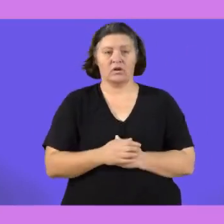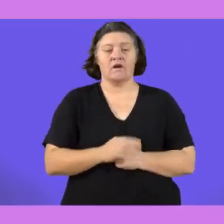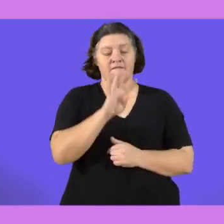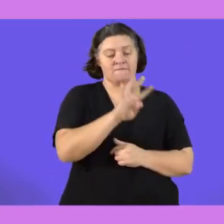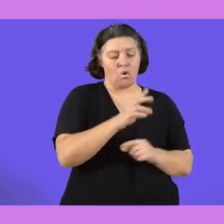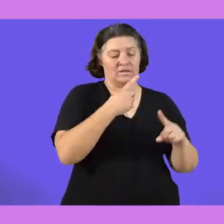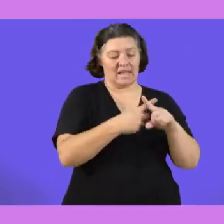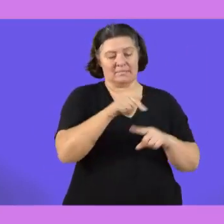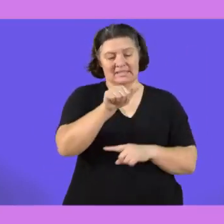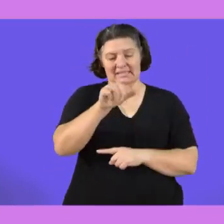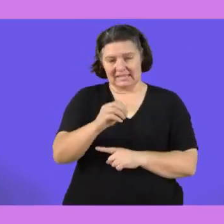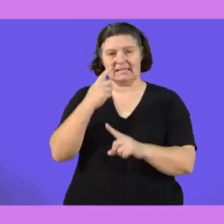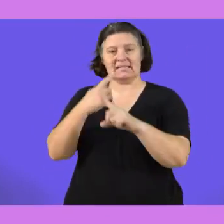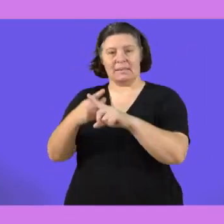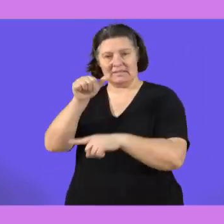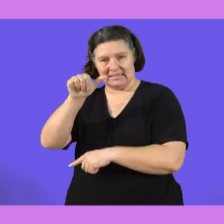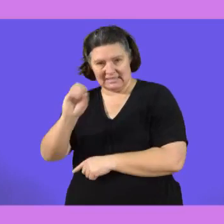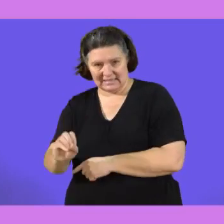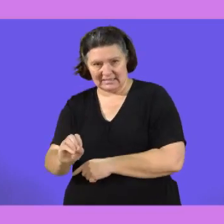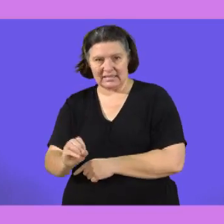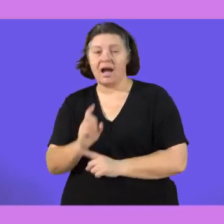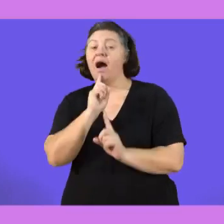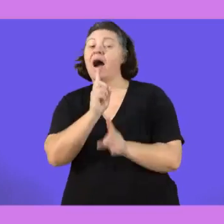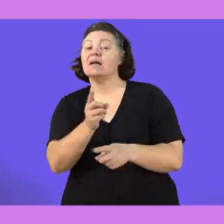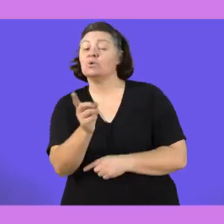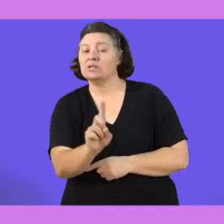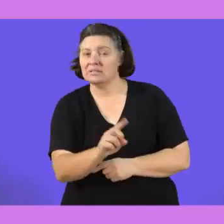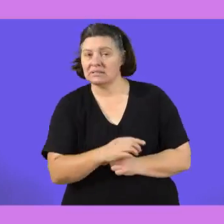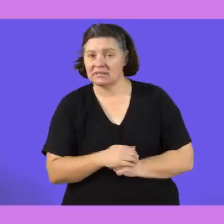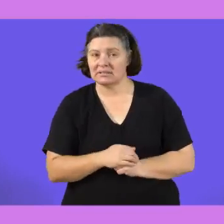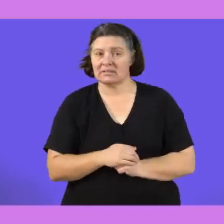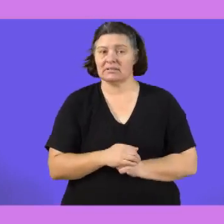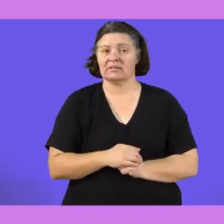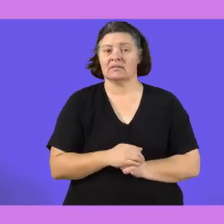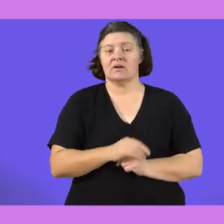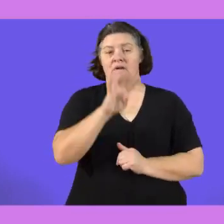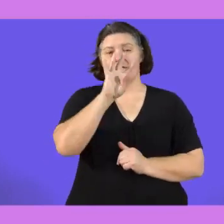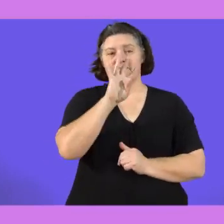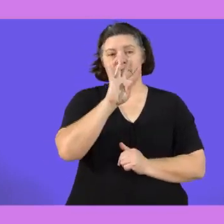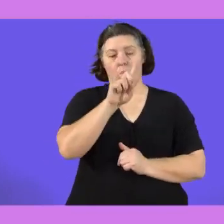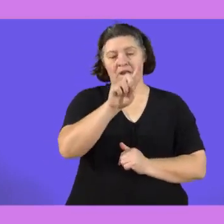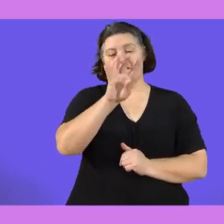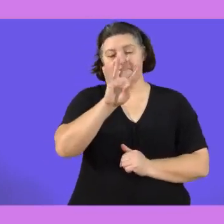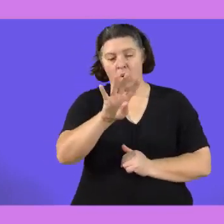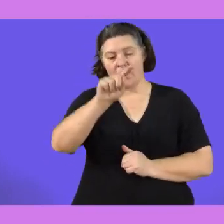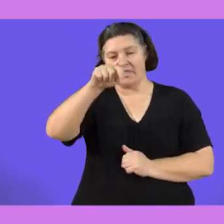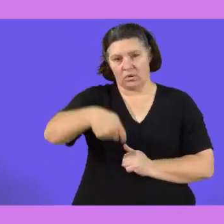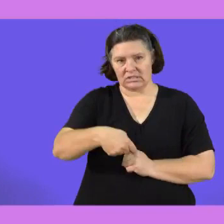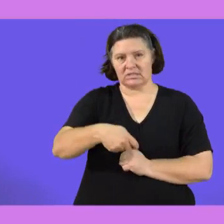4 multiplied by 60, multiplied by 60, that gives me an answer of. So this then will be